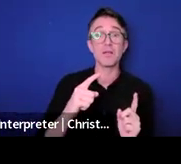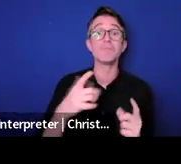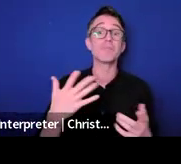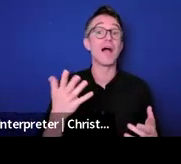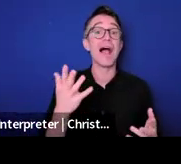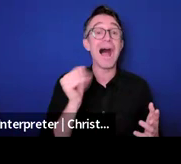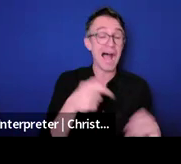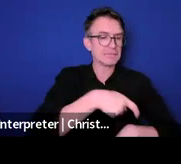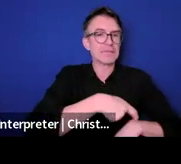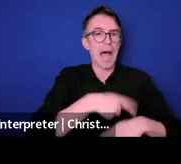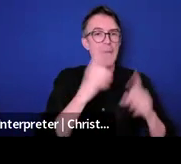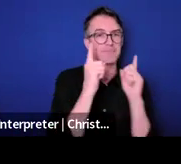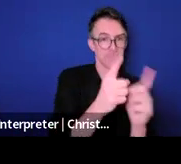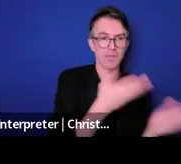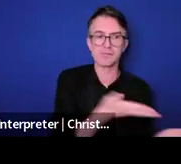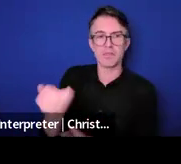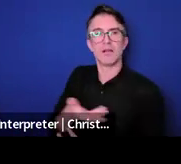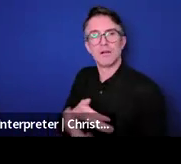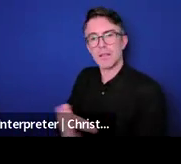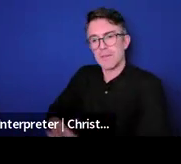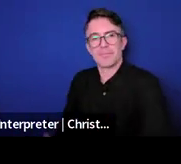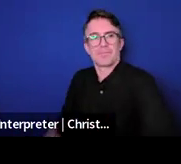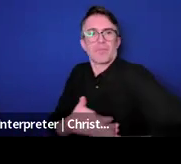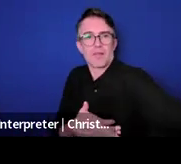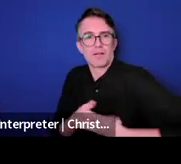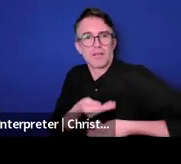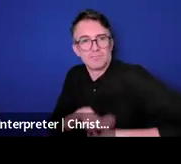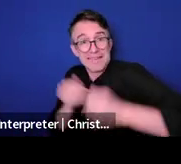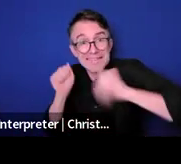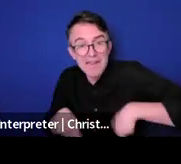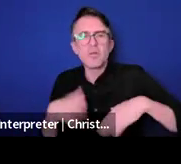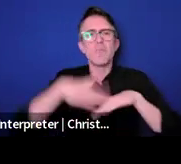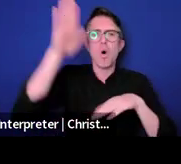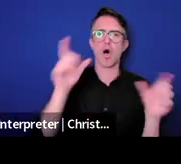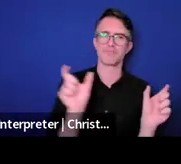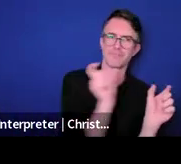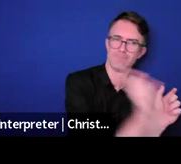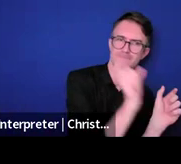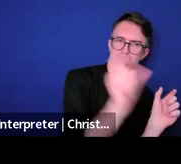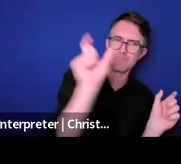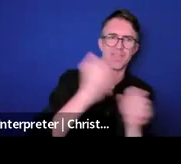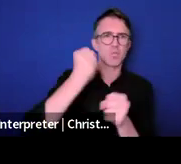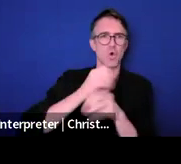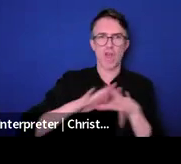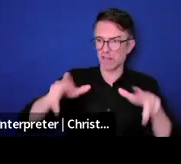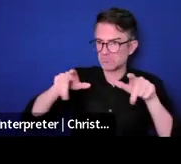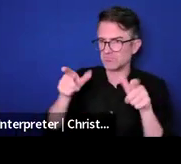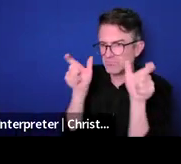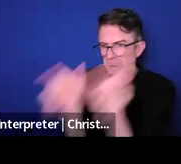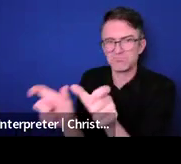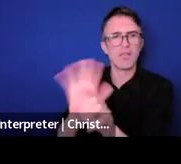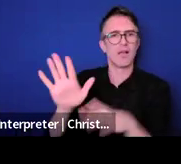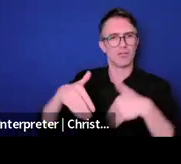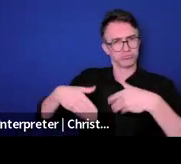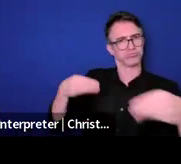education services, especially in rural and remote areas. And here also, together with UNICEF, the government has been looking at